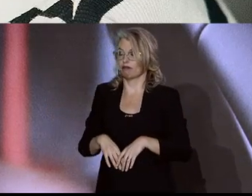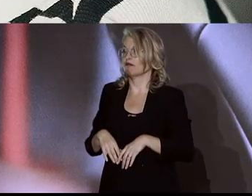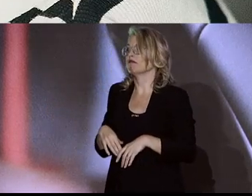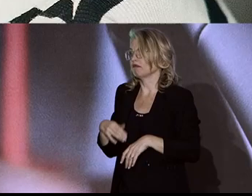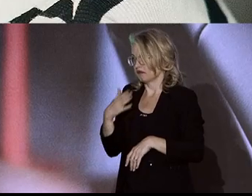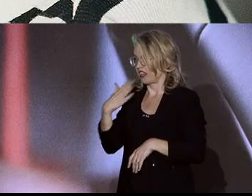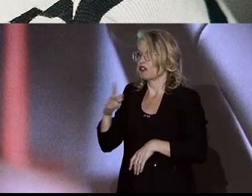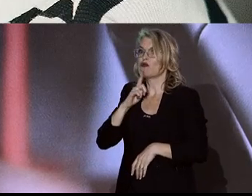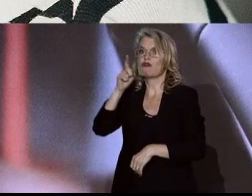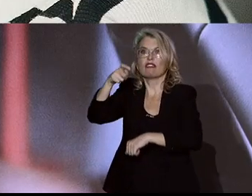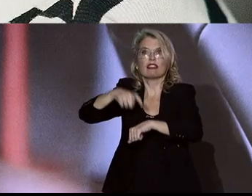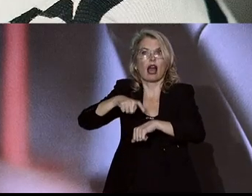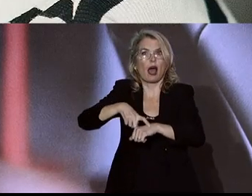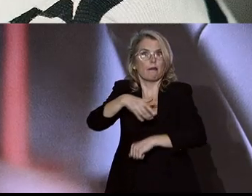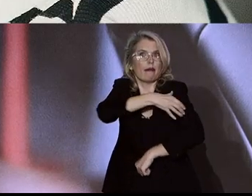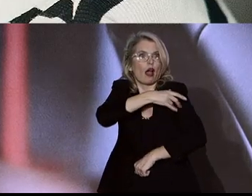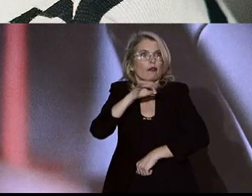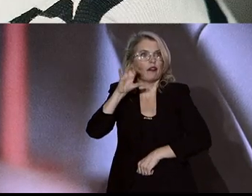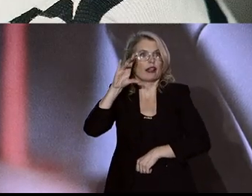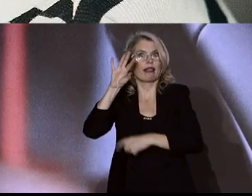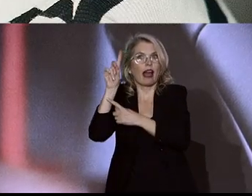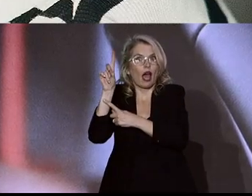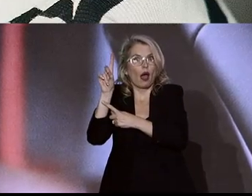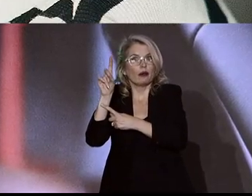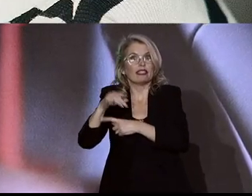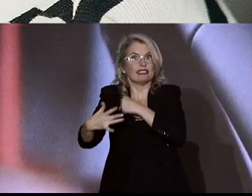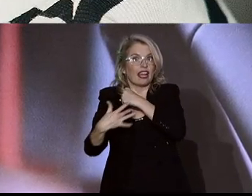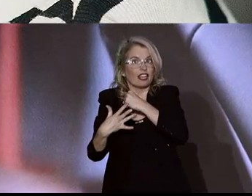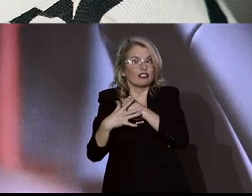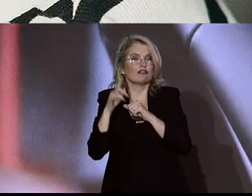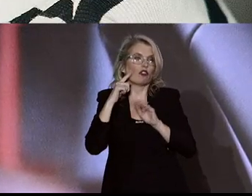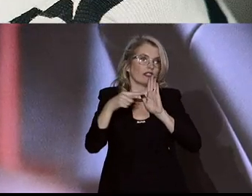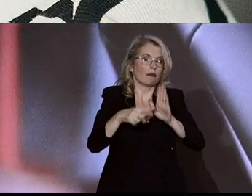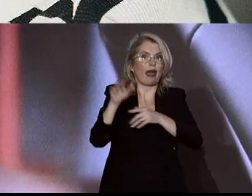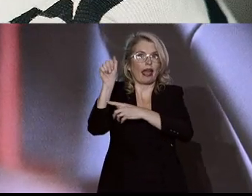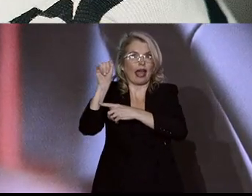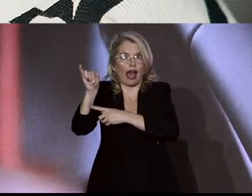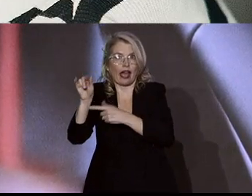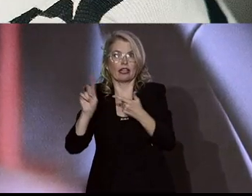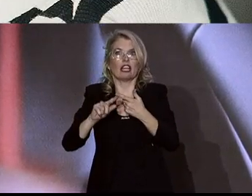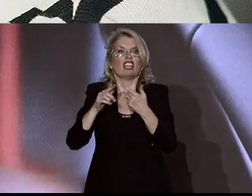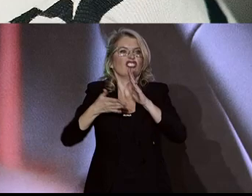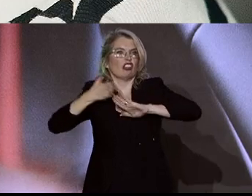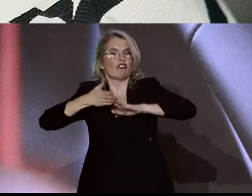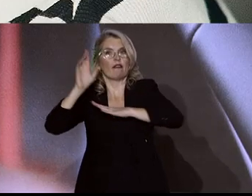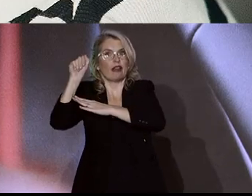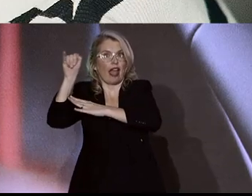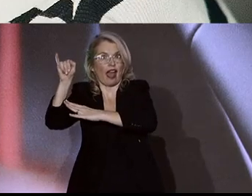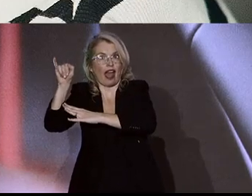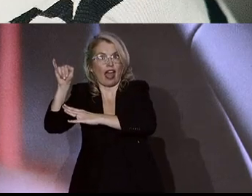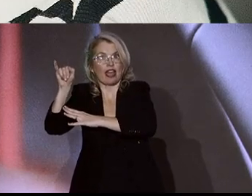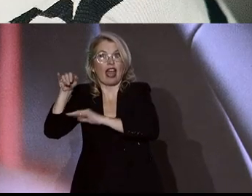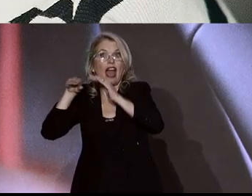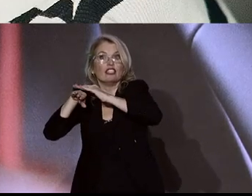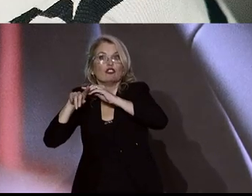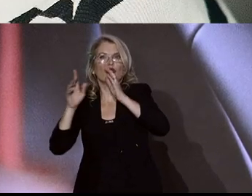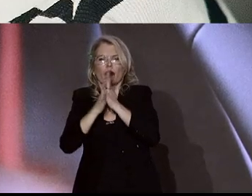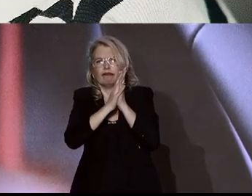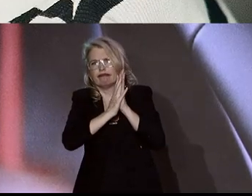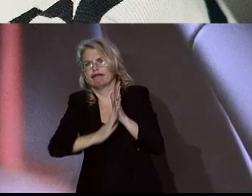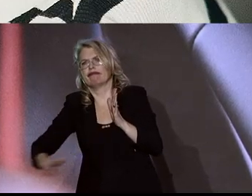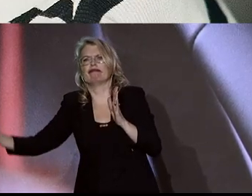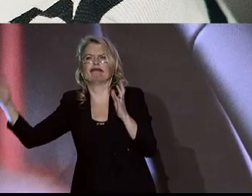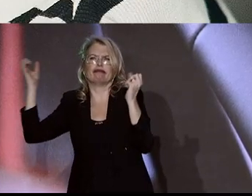the real-time power of the cloud and technologies such as AI and generative AI and access